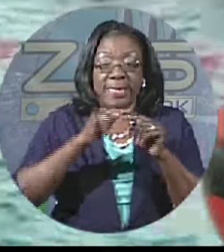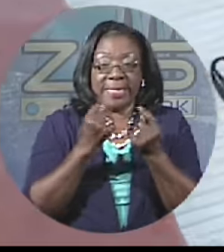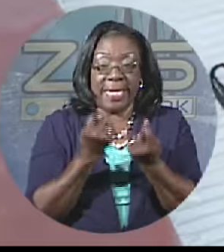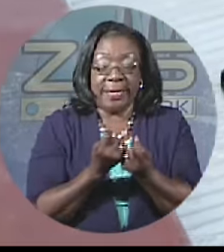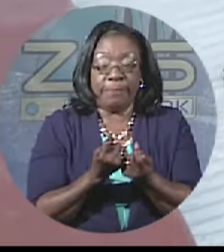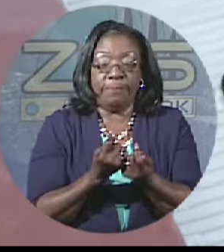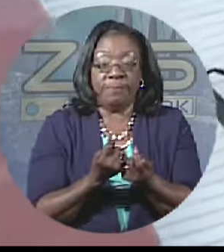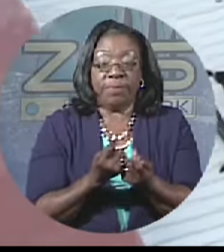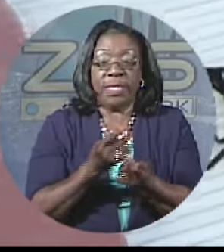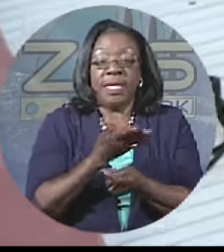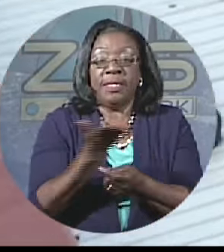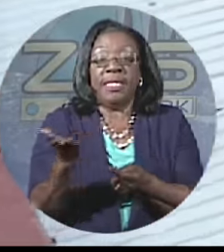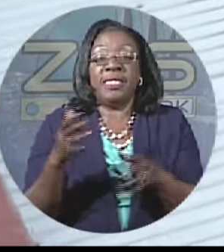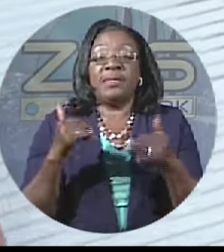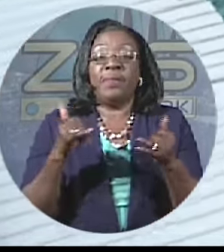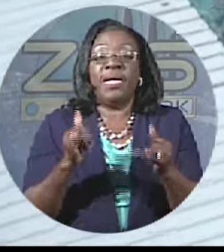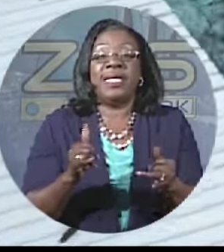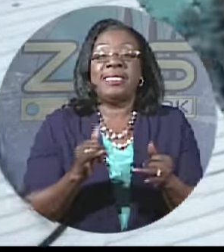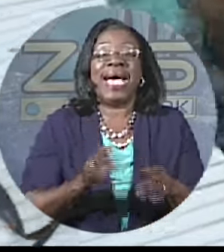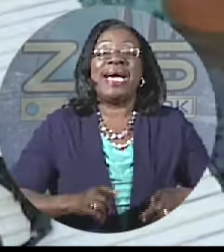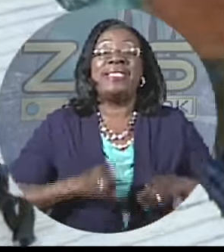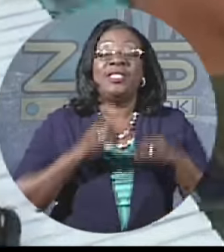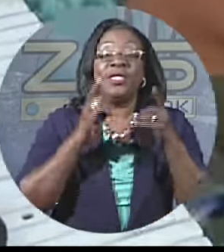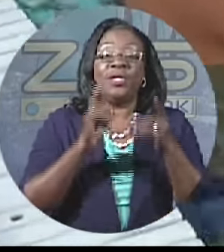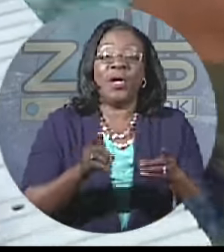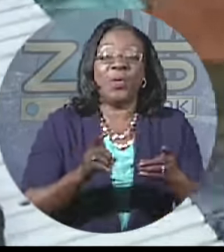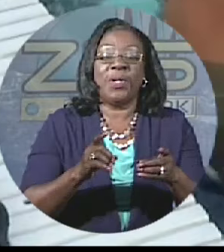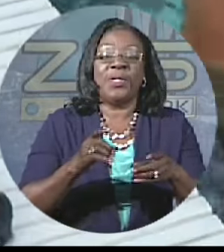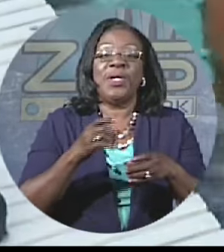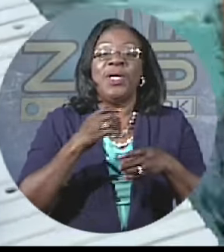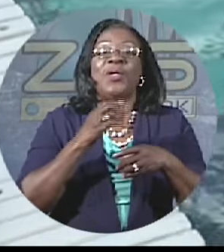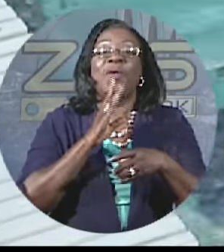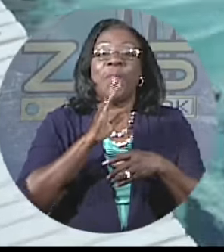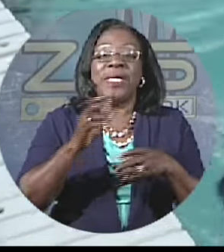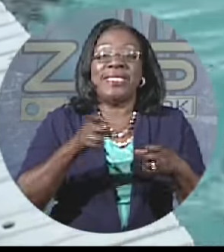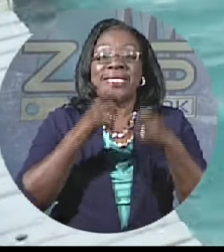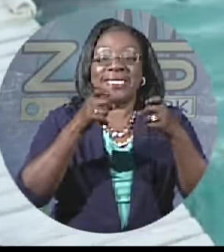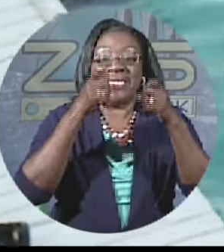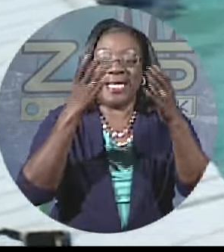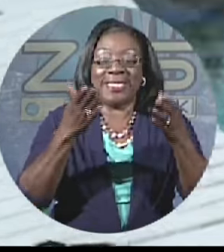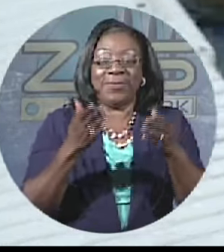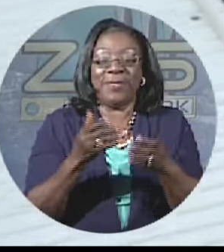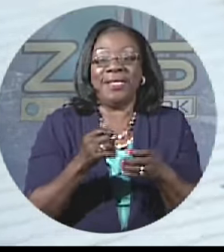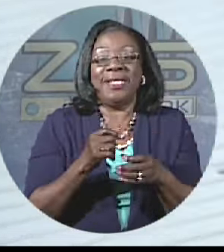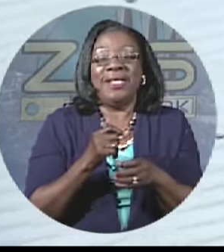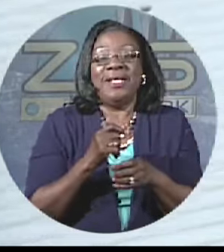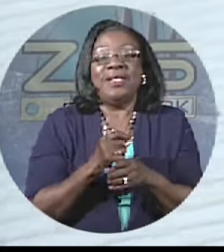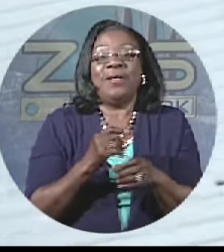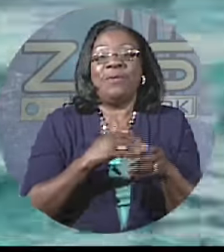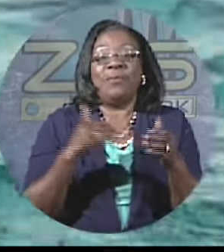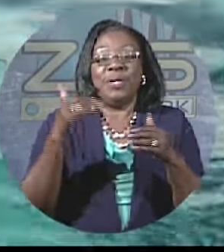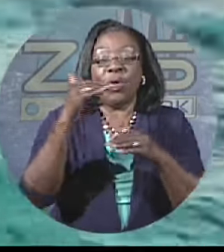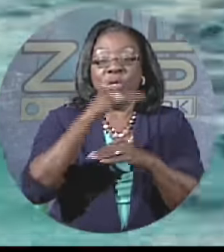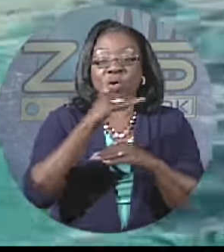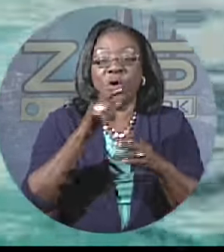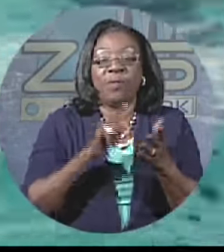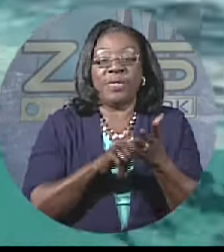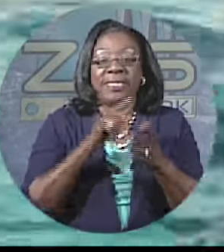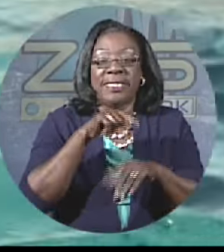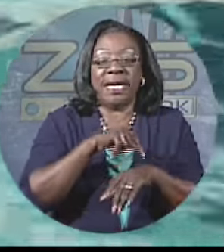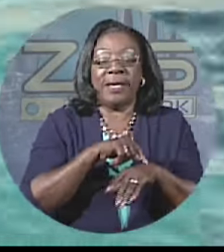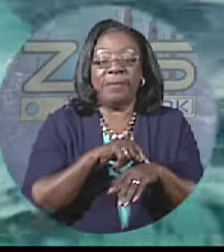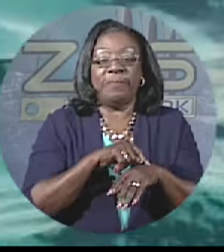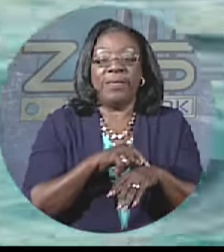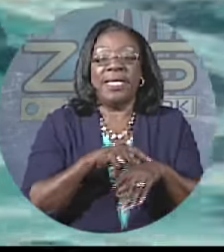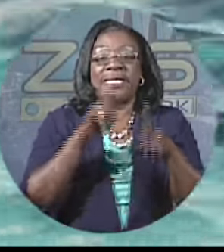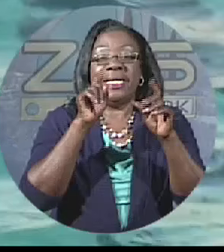Martinique, these players are determined to make a huge splash in front of the home crowd that would bring them out on top this time around.